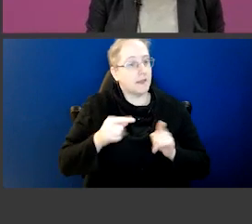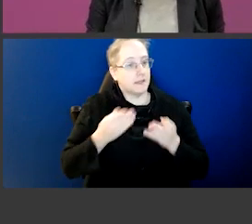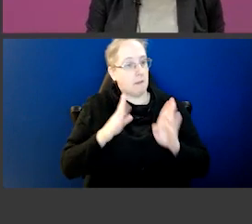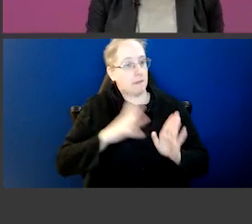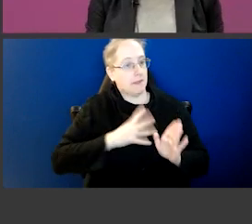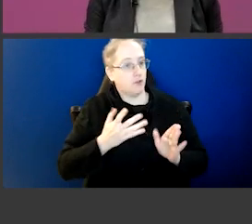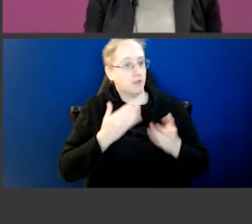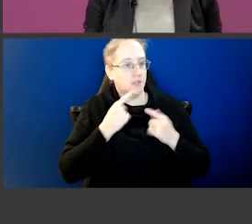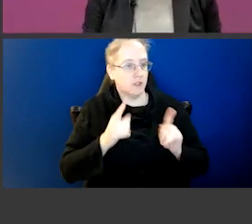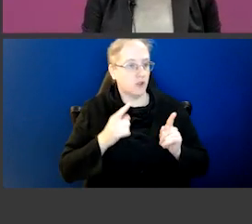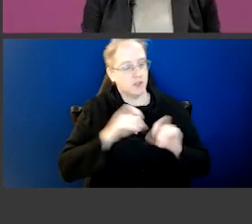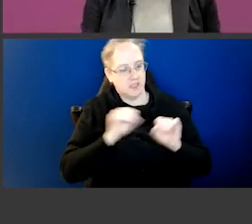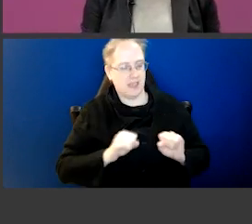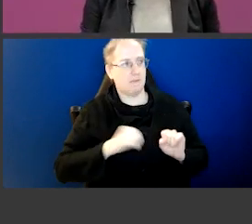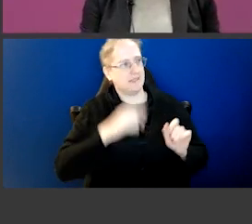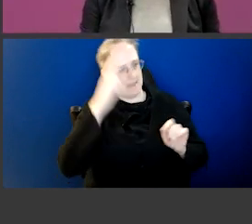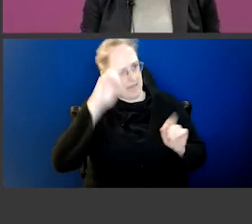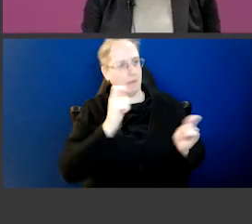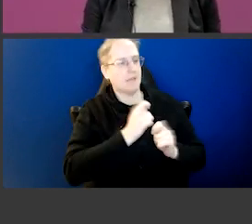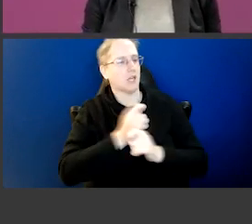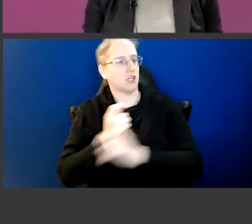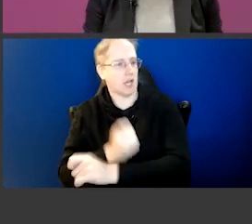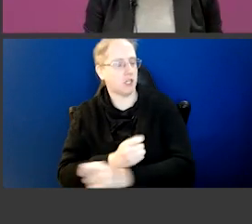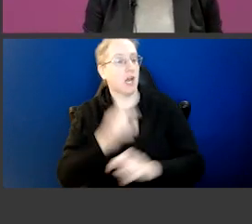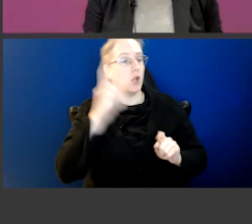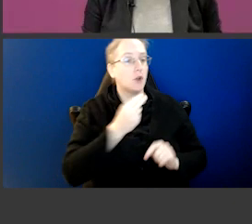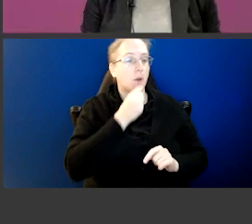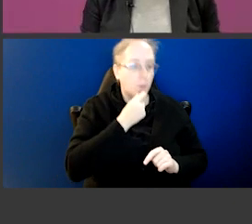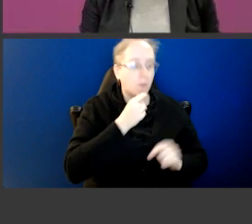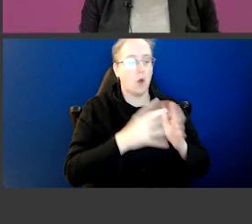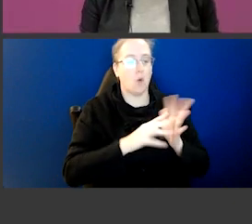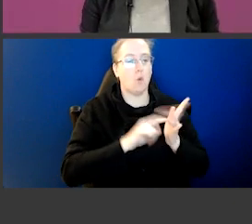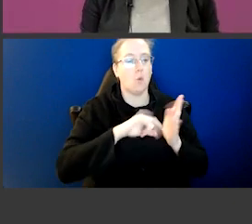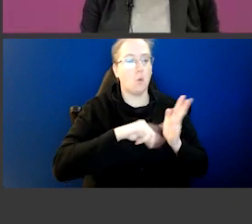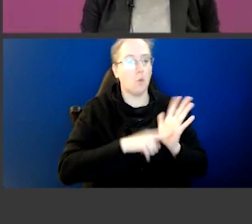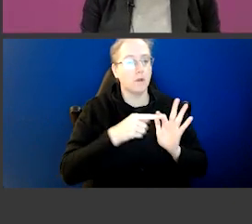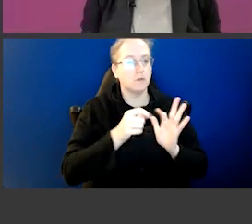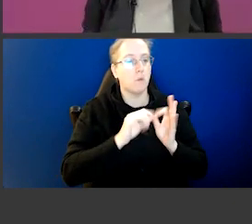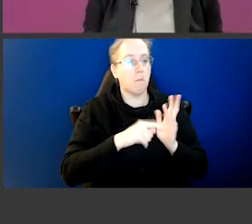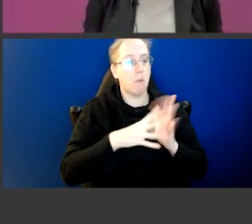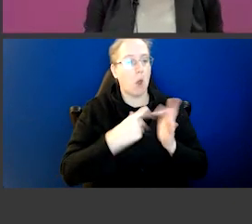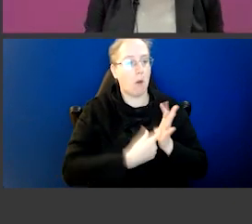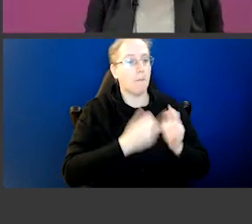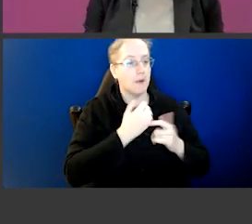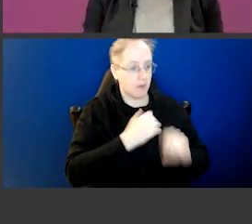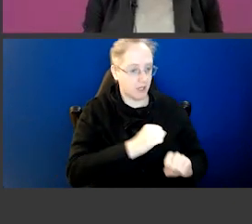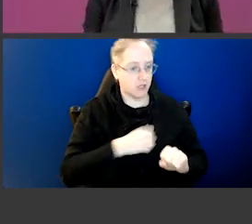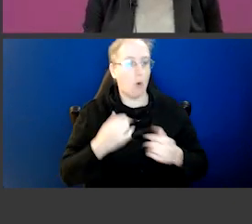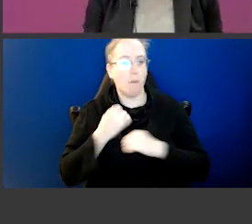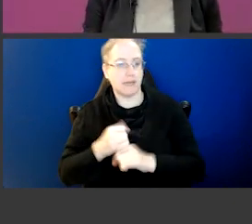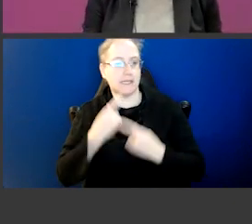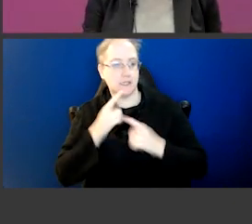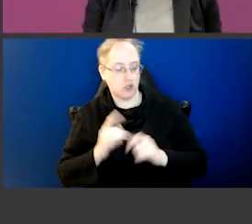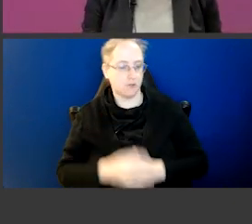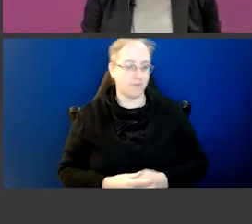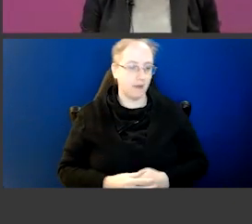been known by various names, including whistleblower protections or protected disclosures. Today, I'll refer to it